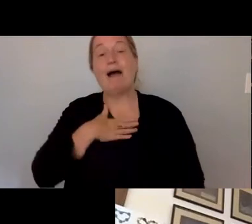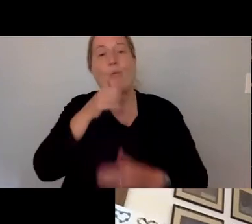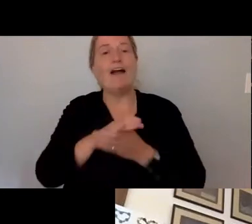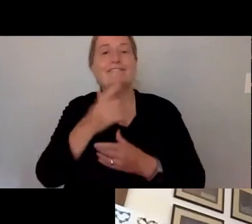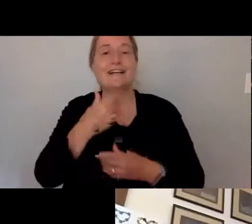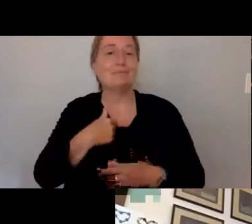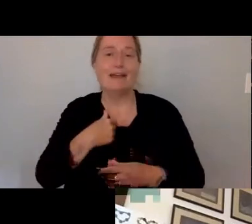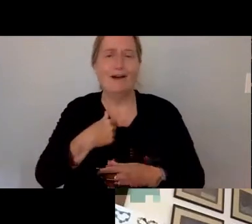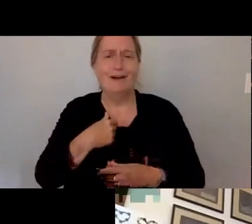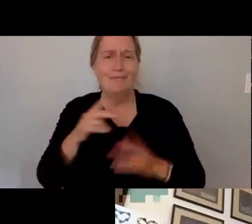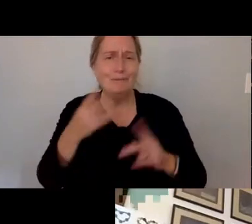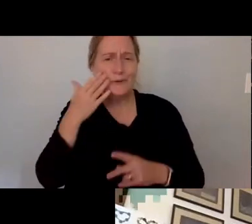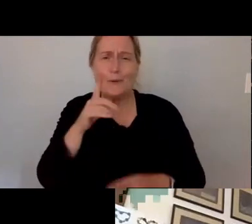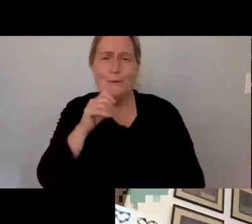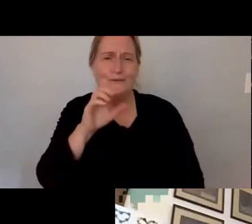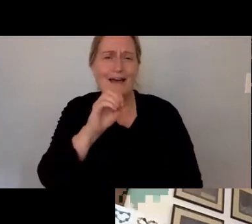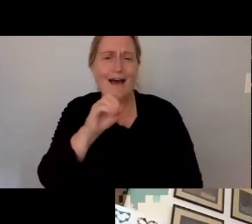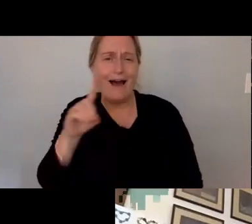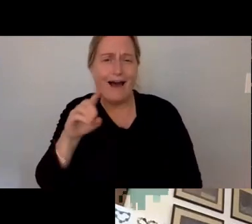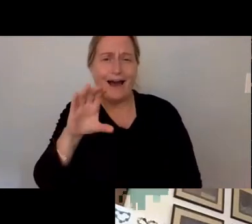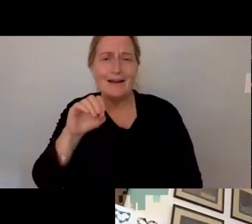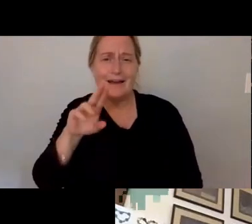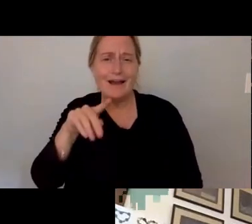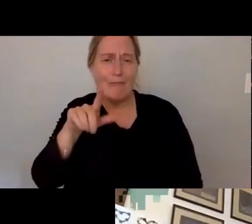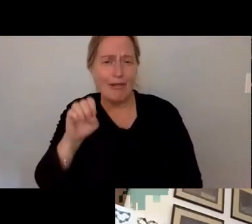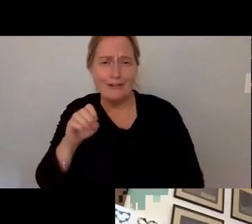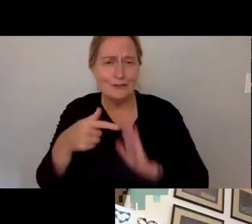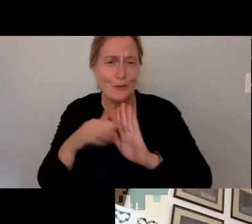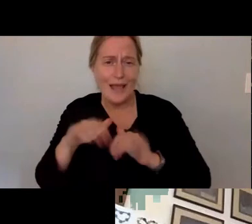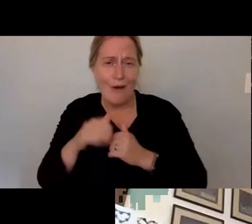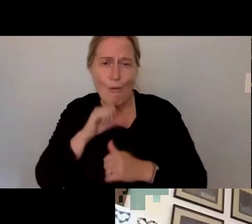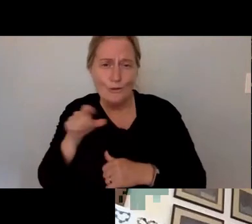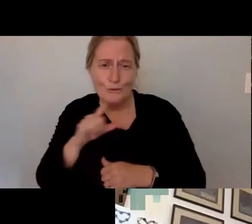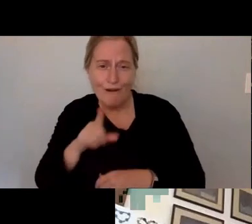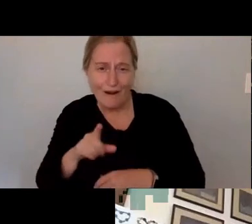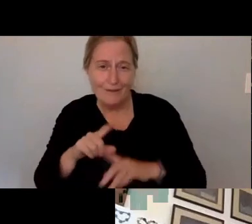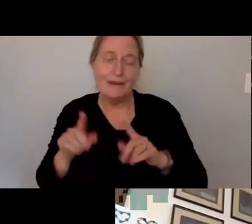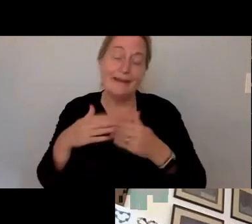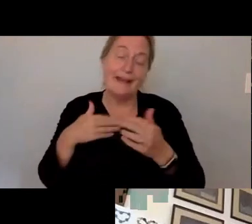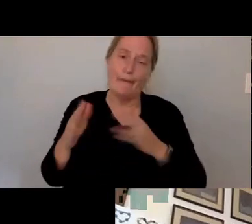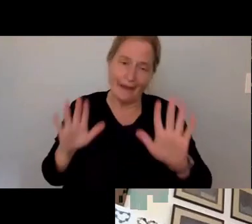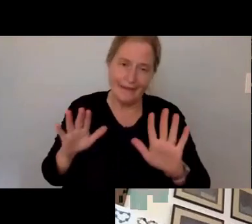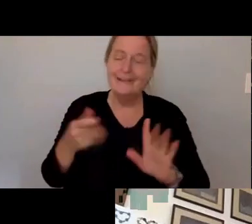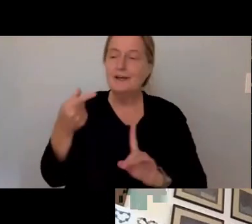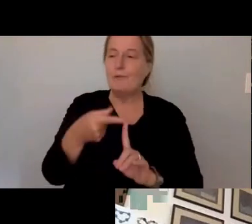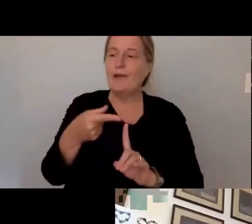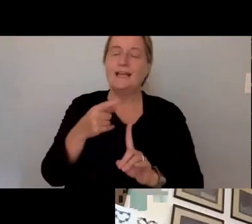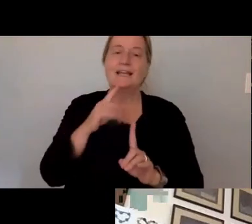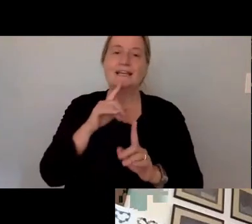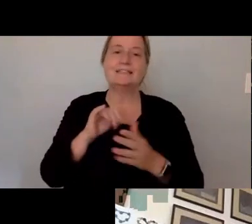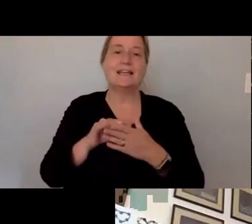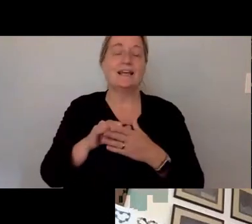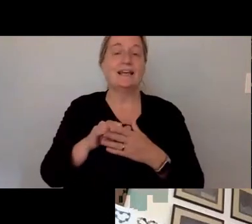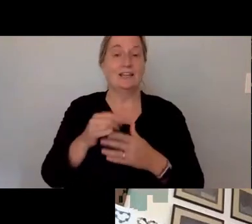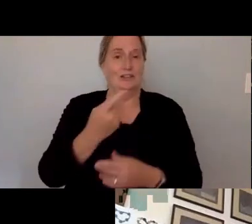It was pretty funny back then. Anyway, but so the goal is to try to give people